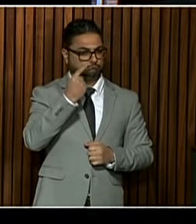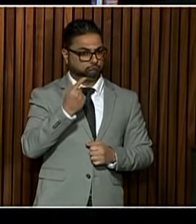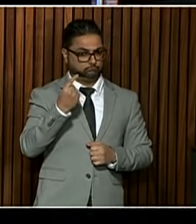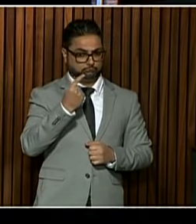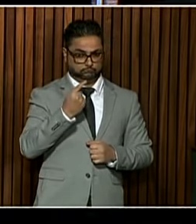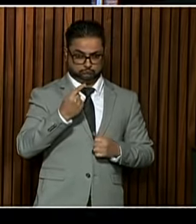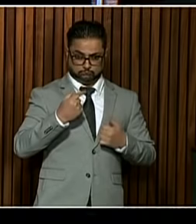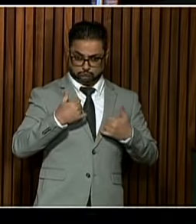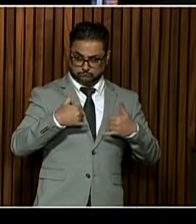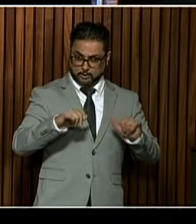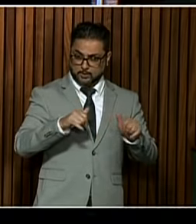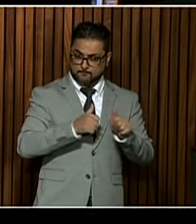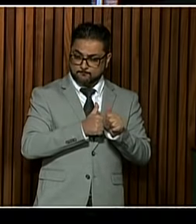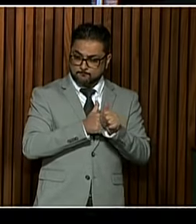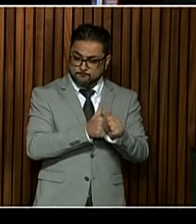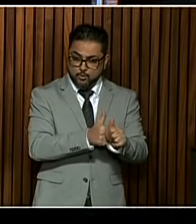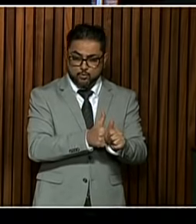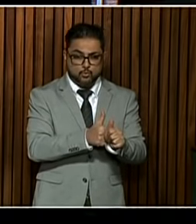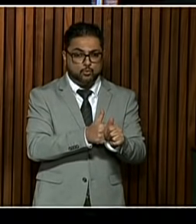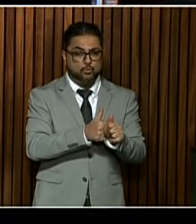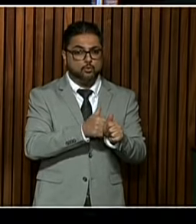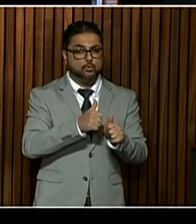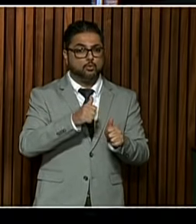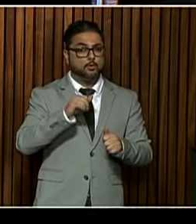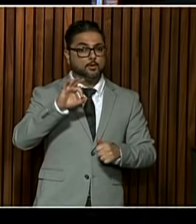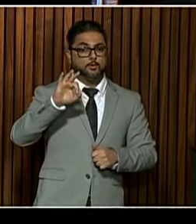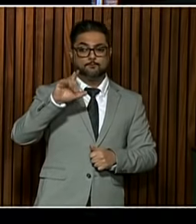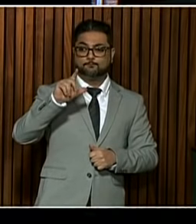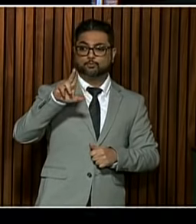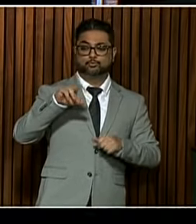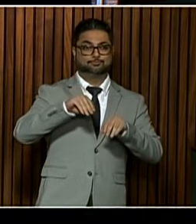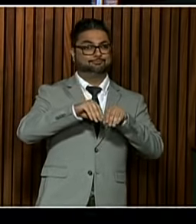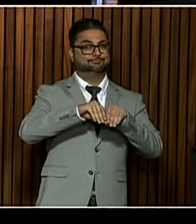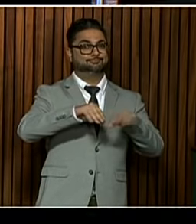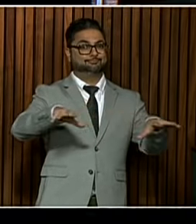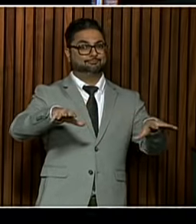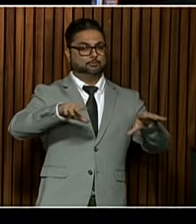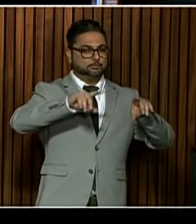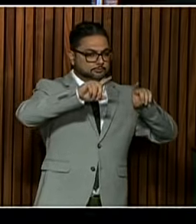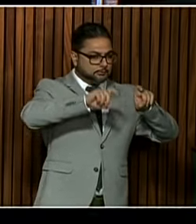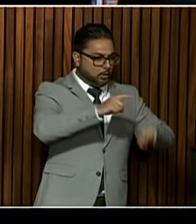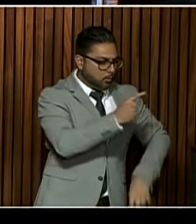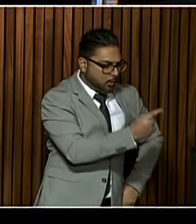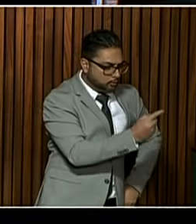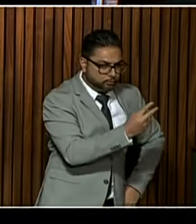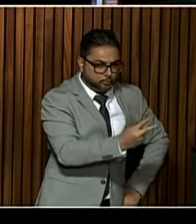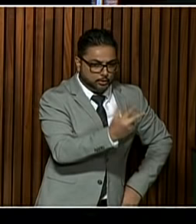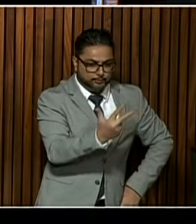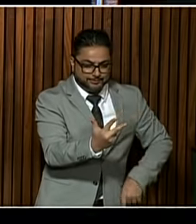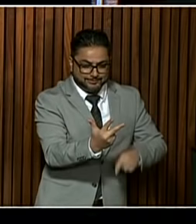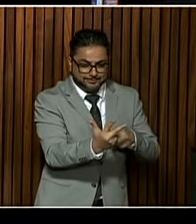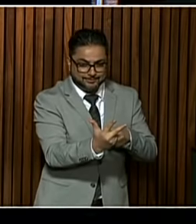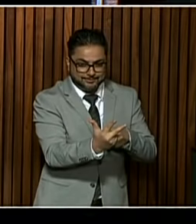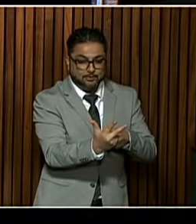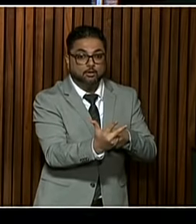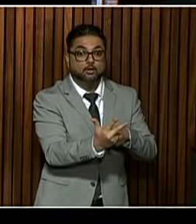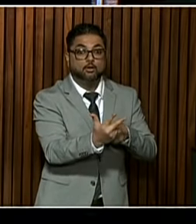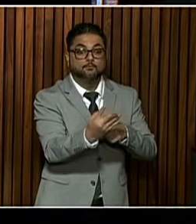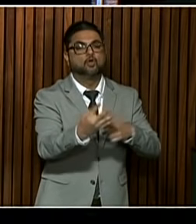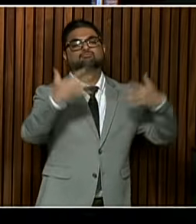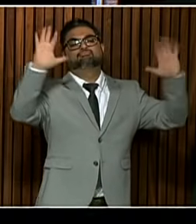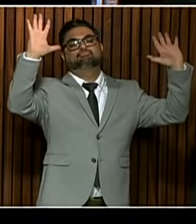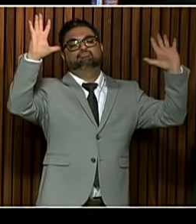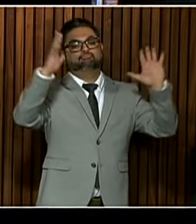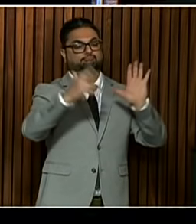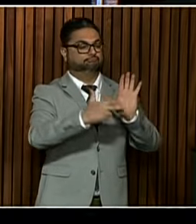stopping testing after 3 cases. I understand the reasons why on the ground, but I imagine in terms of tracking the cases,